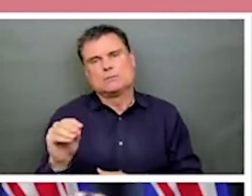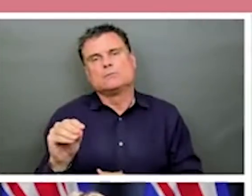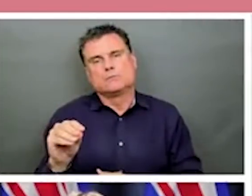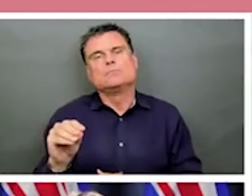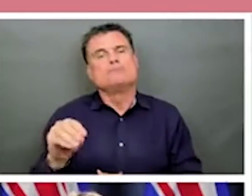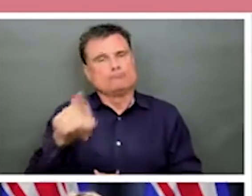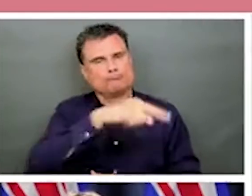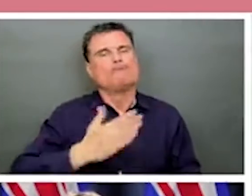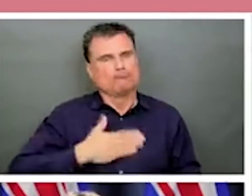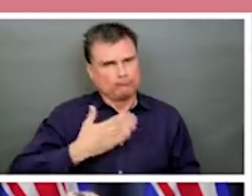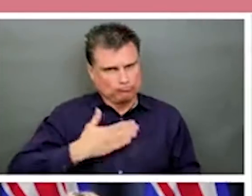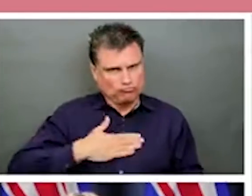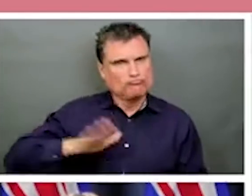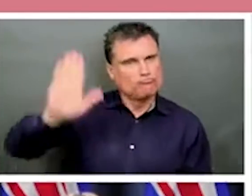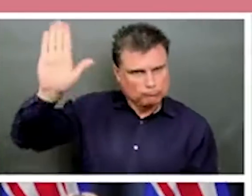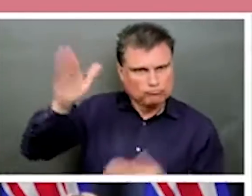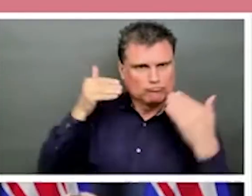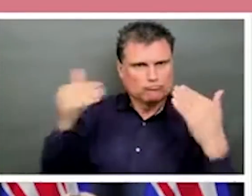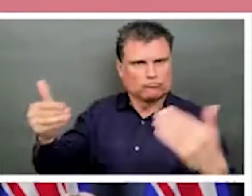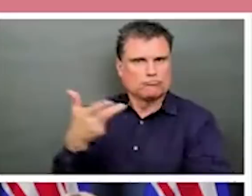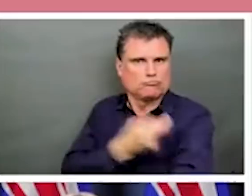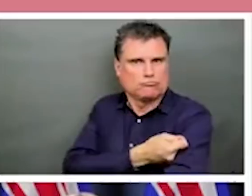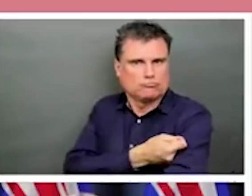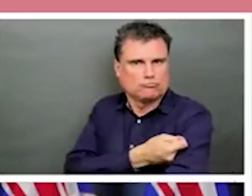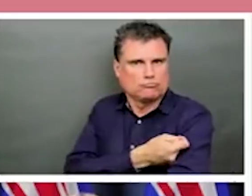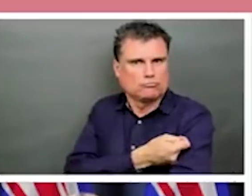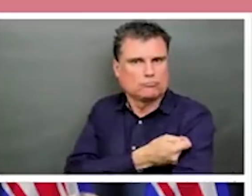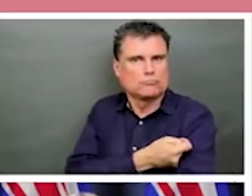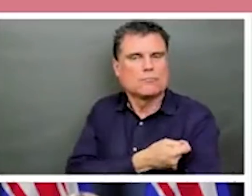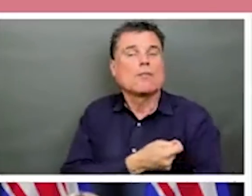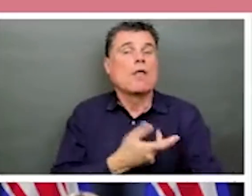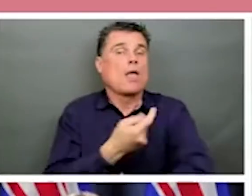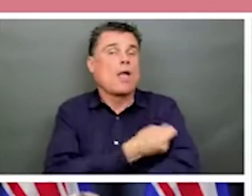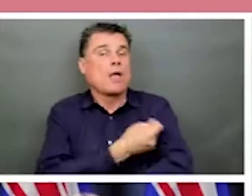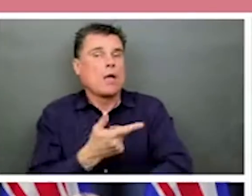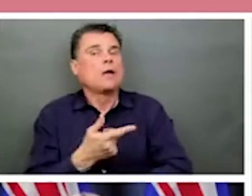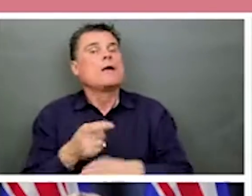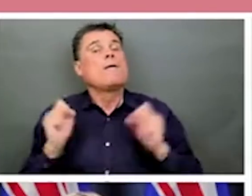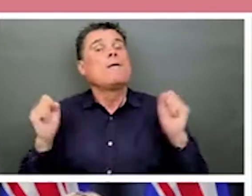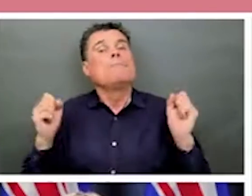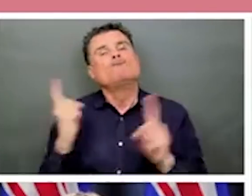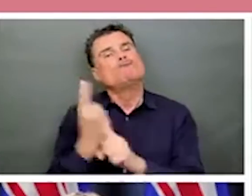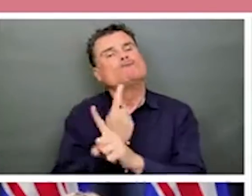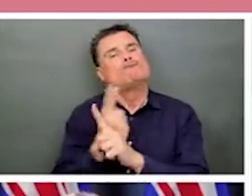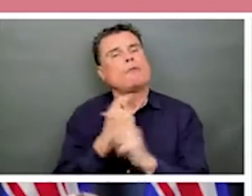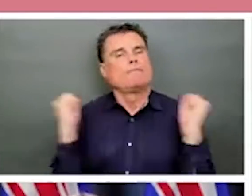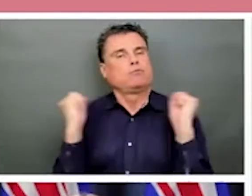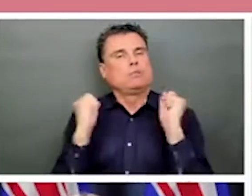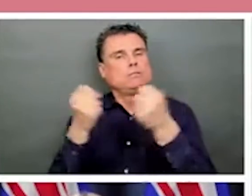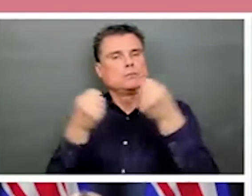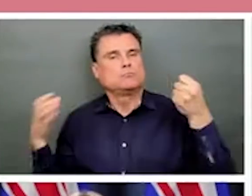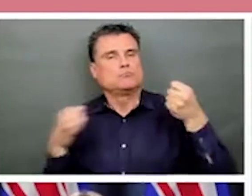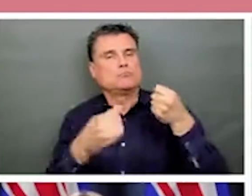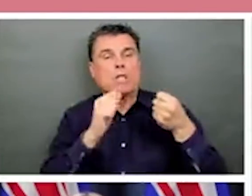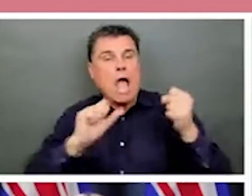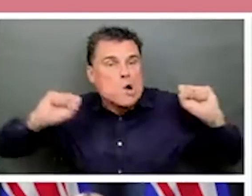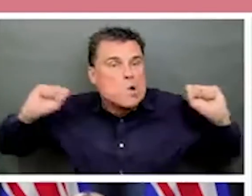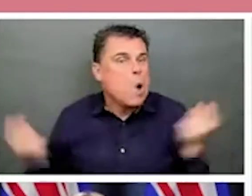vaccine, so that means we can use the infrastructure that we have in our community, and particularly our community